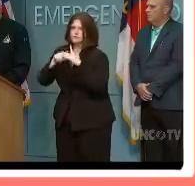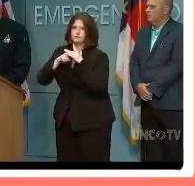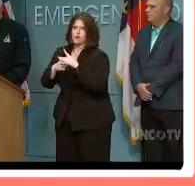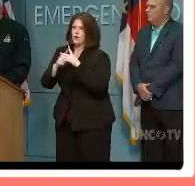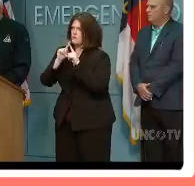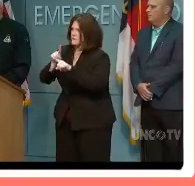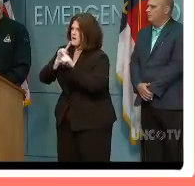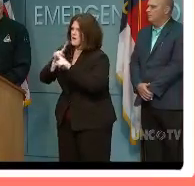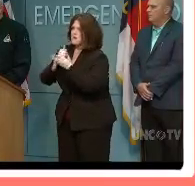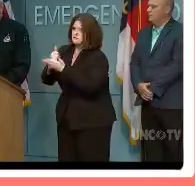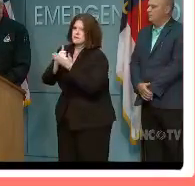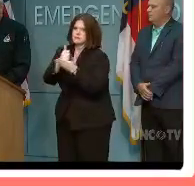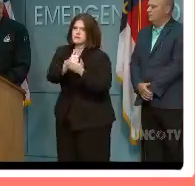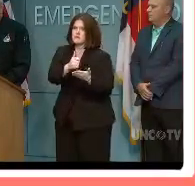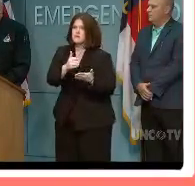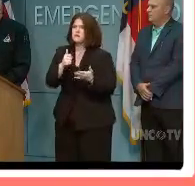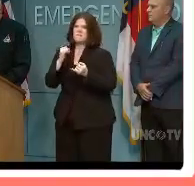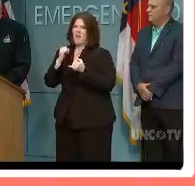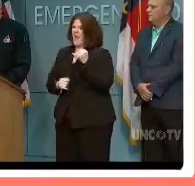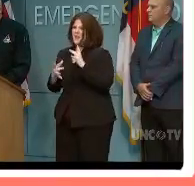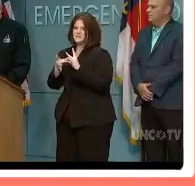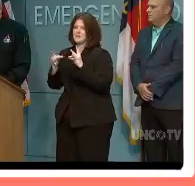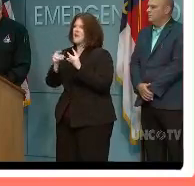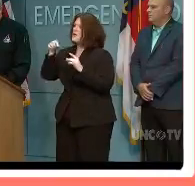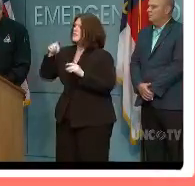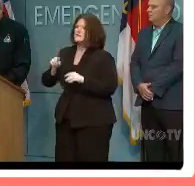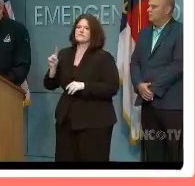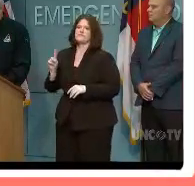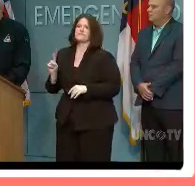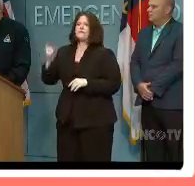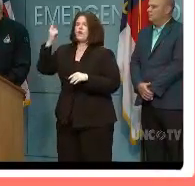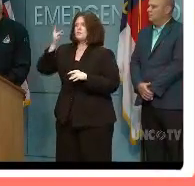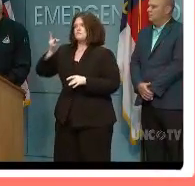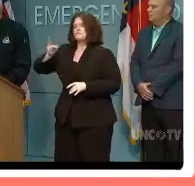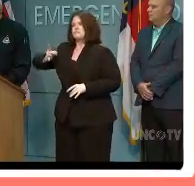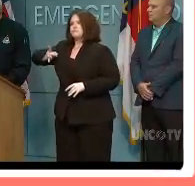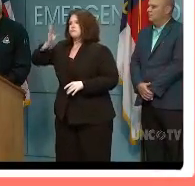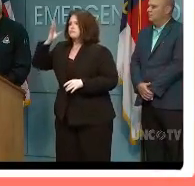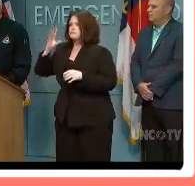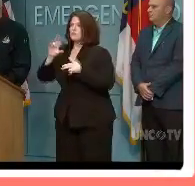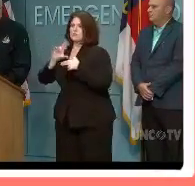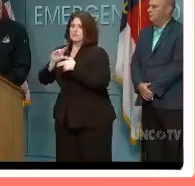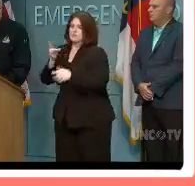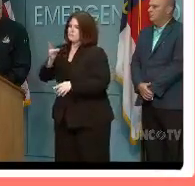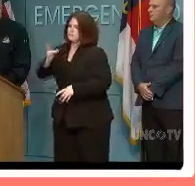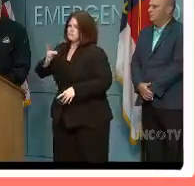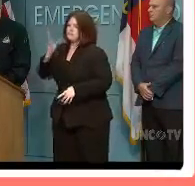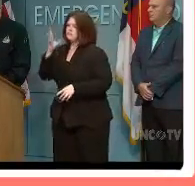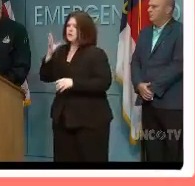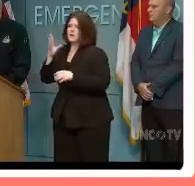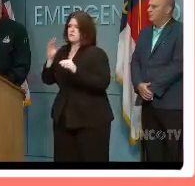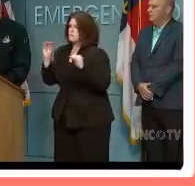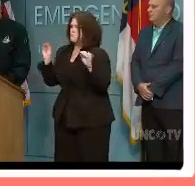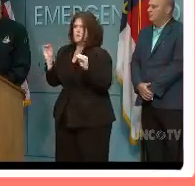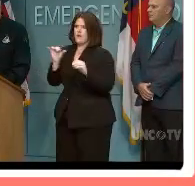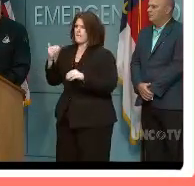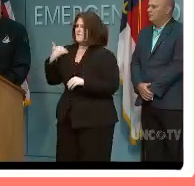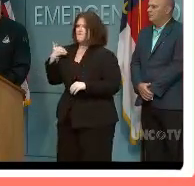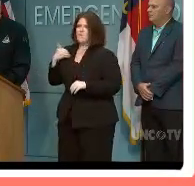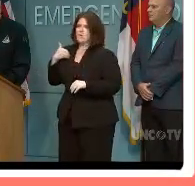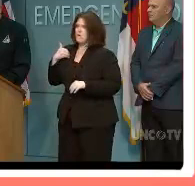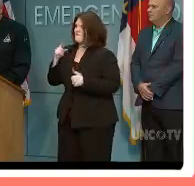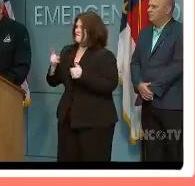say that this storm is going to be unprecedented. It will have an unprecedented effect for the citizens and visitors in